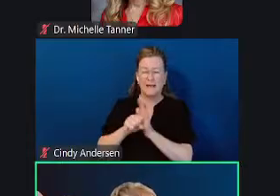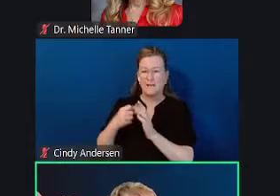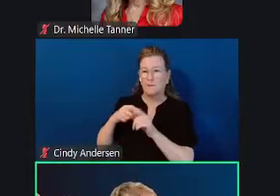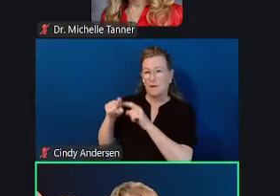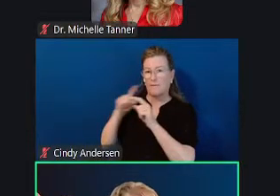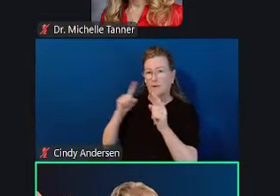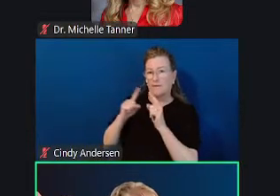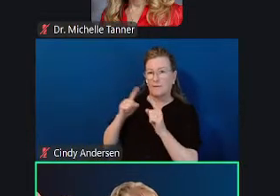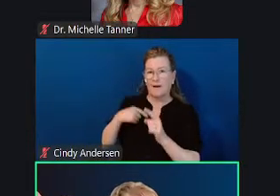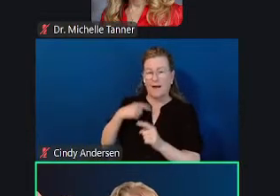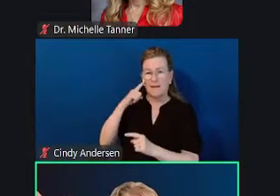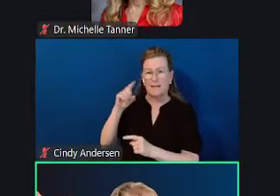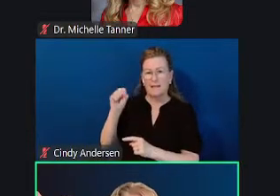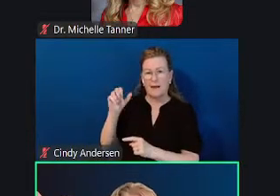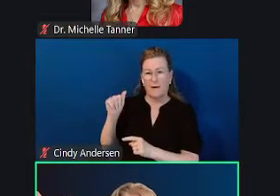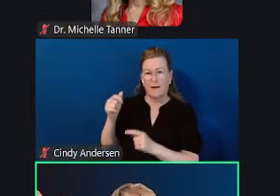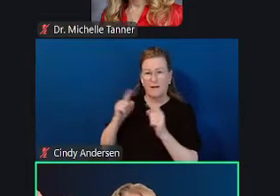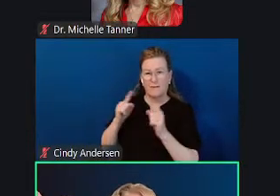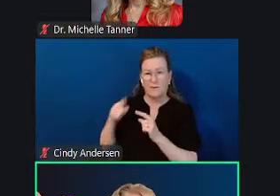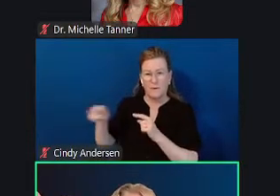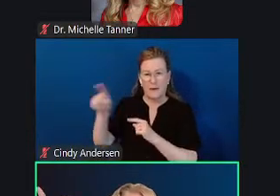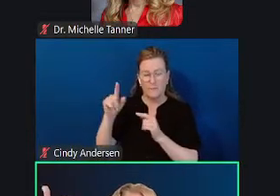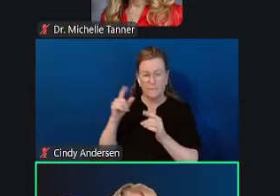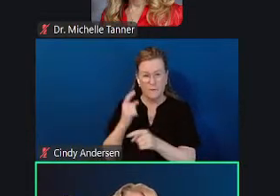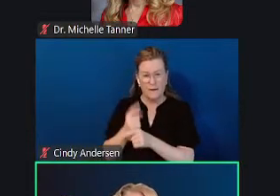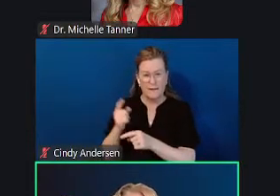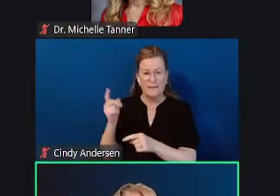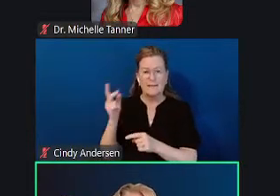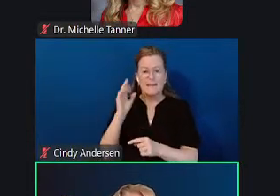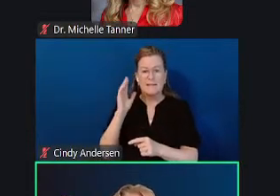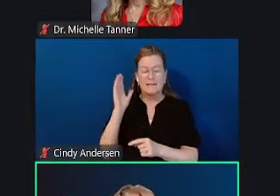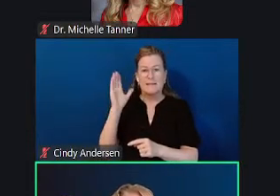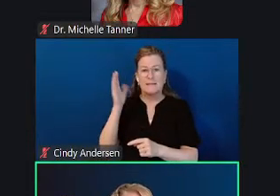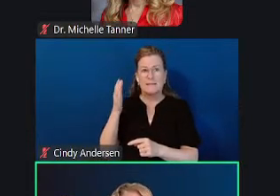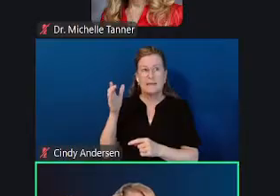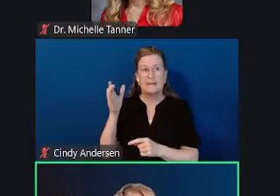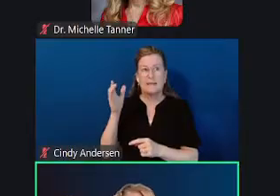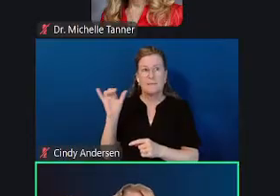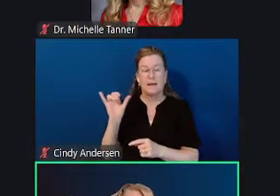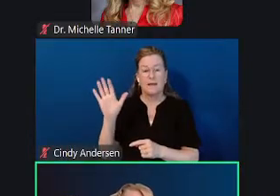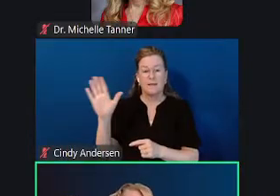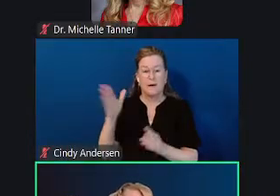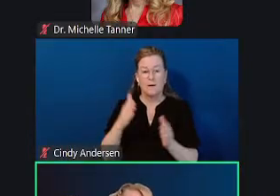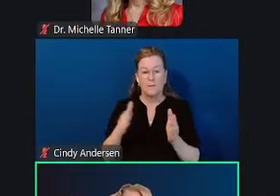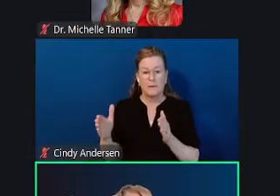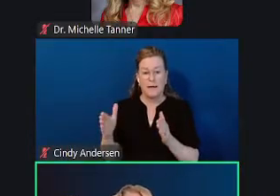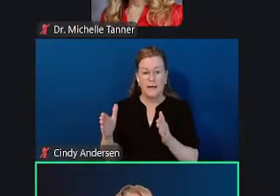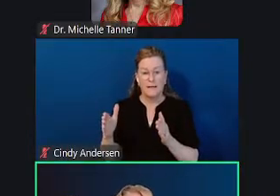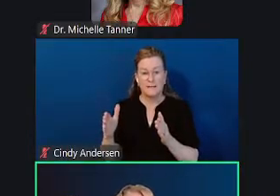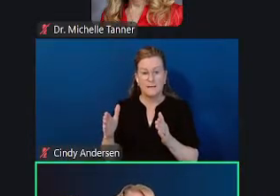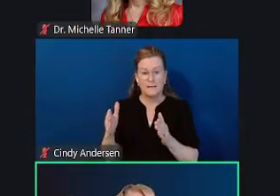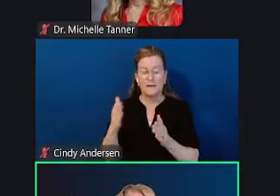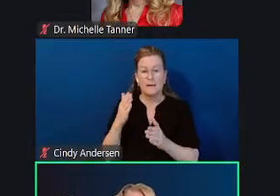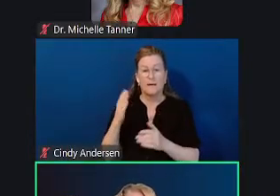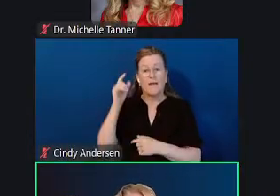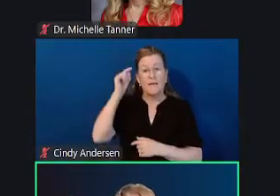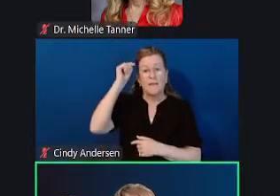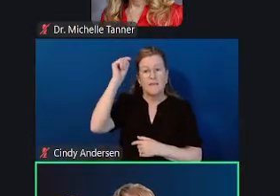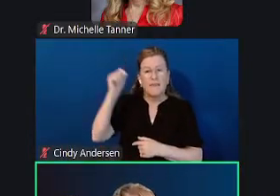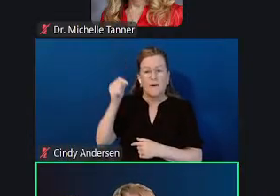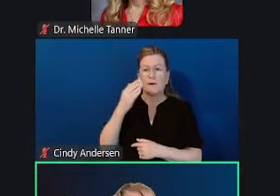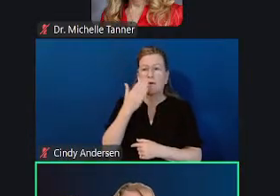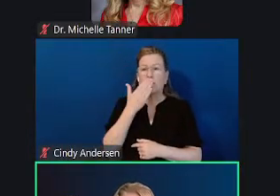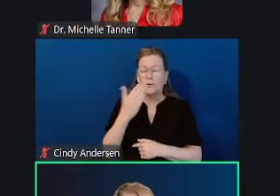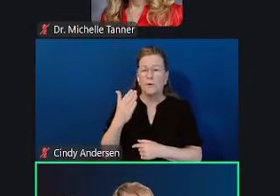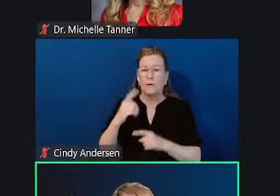I think Sarah called to interview, it seemed like the plans were good in theory, but weren't being